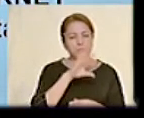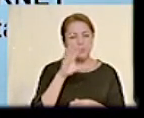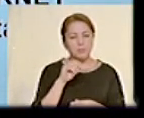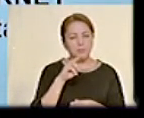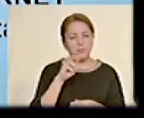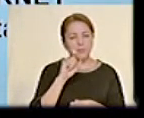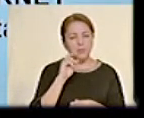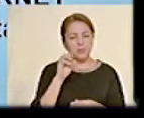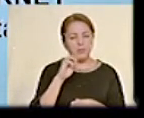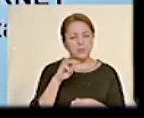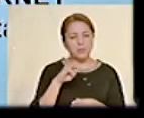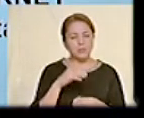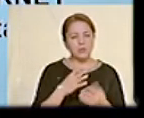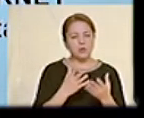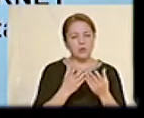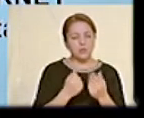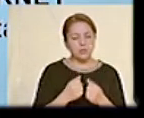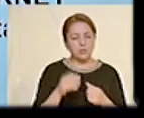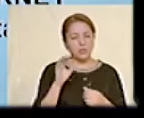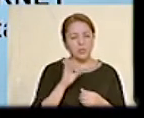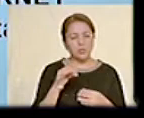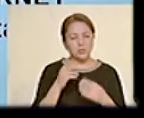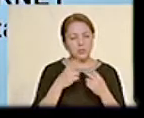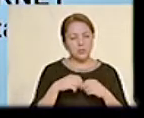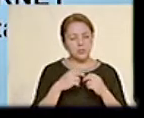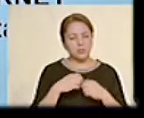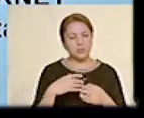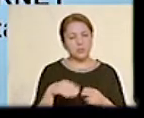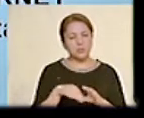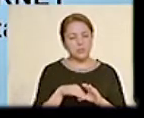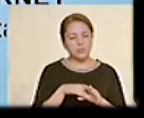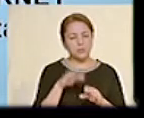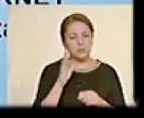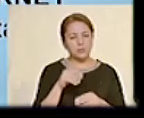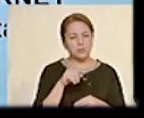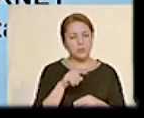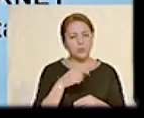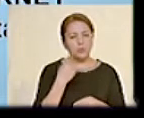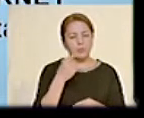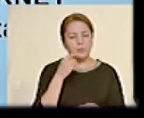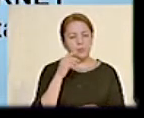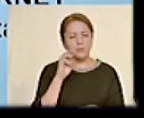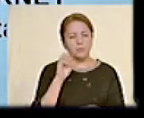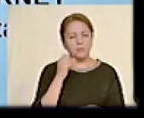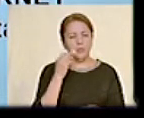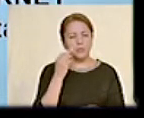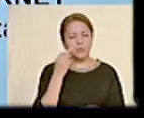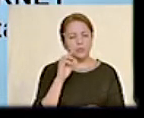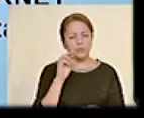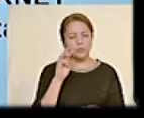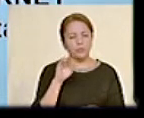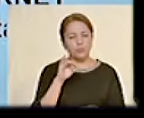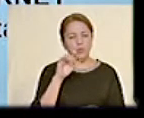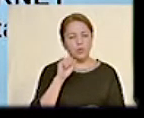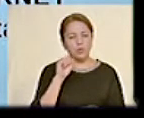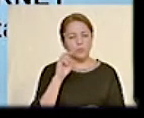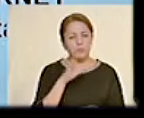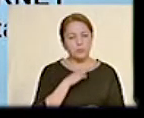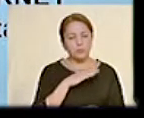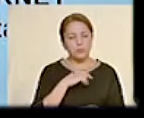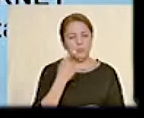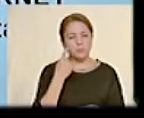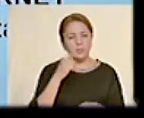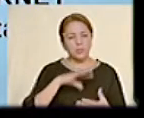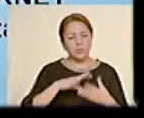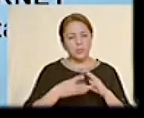va yig'iladi. Ya'ni axborot bo'laklarimiz bir majmua sifatida yana yaxlit tarzga